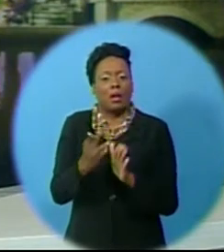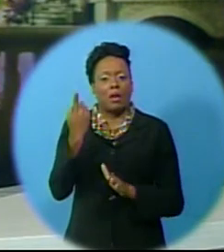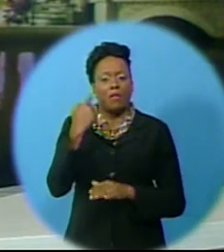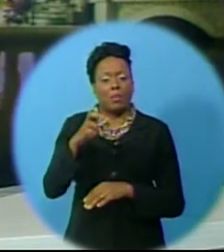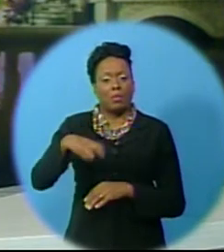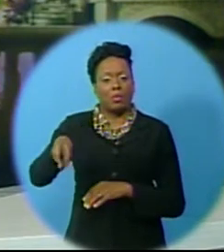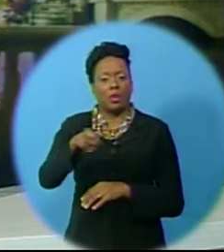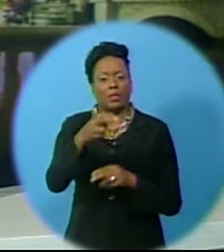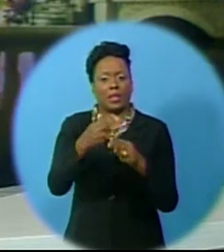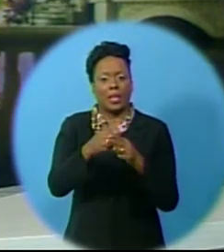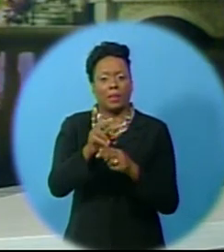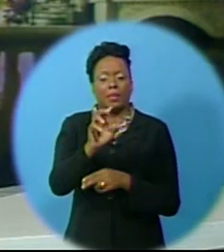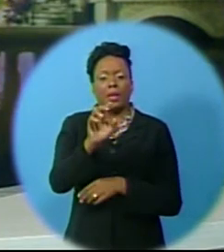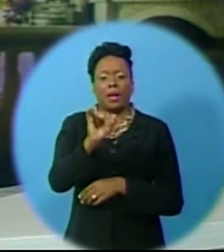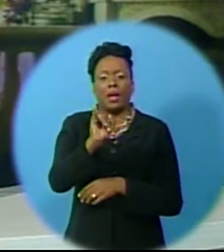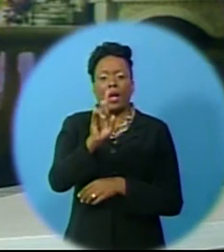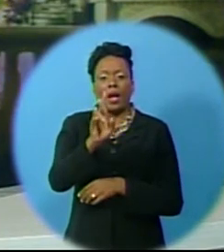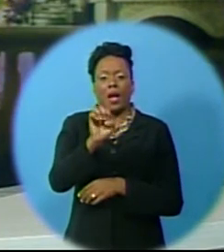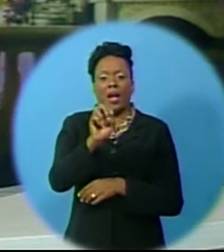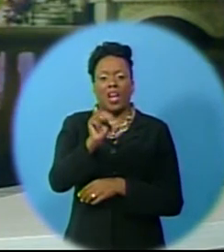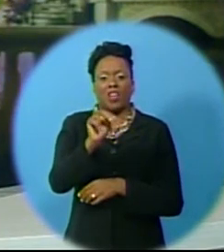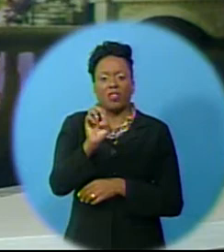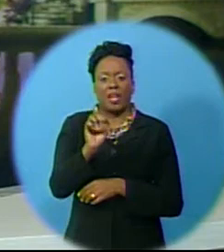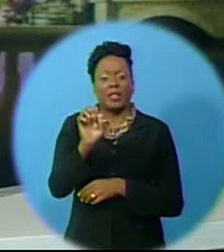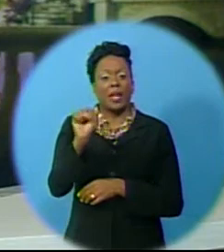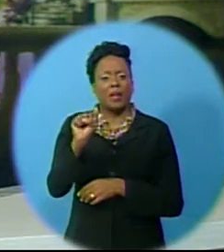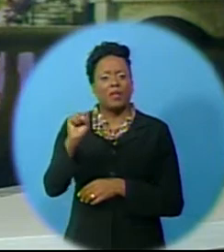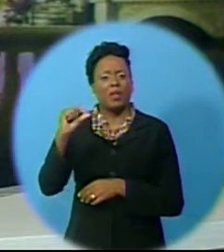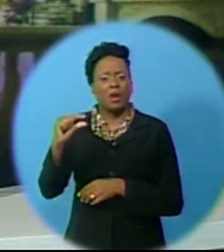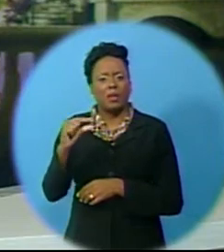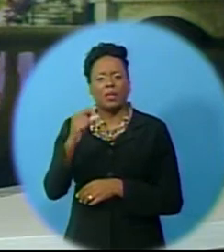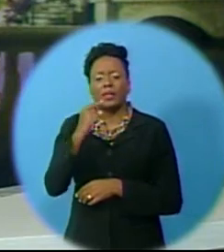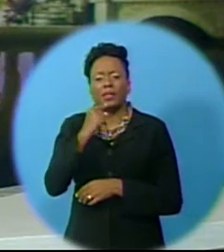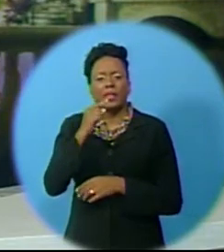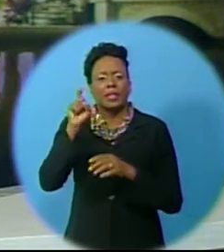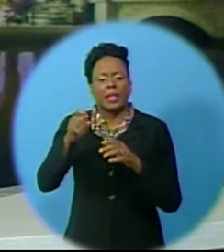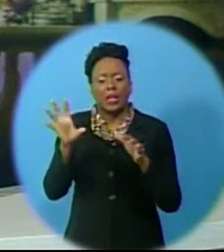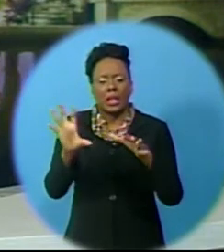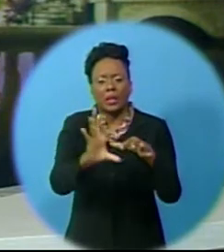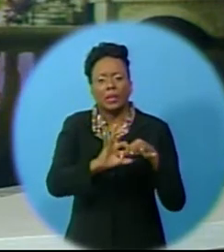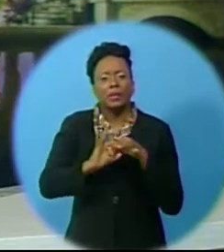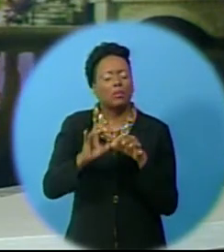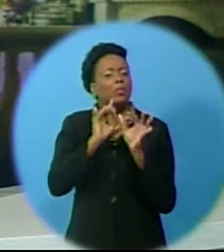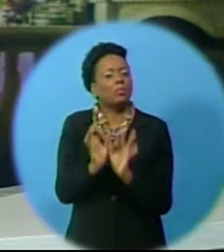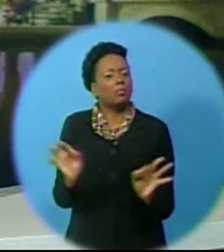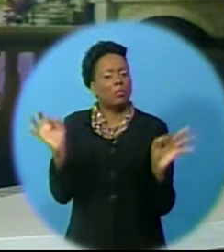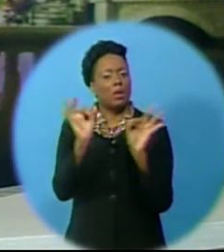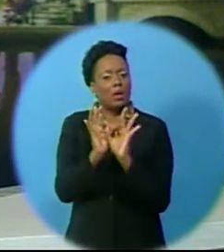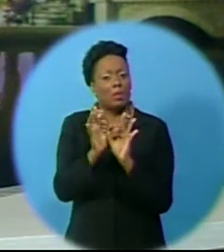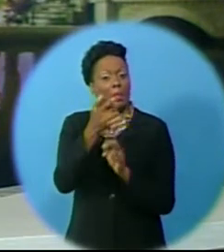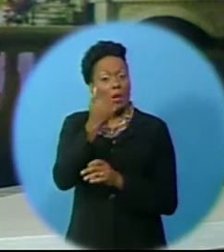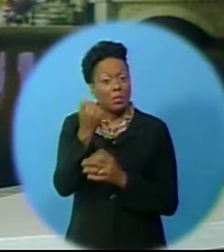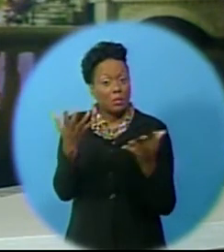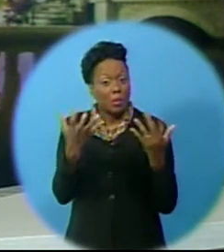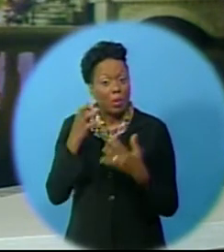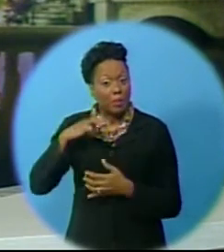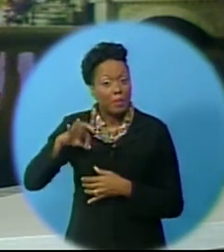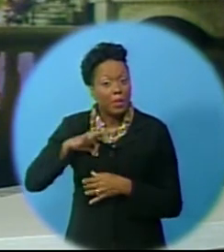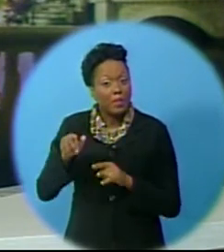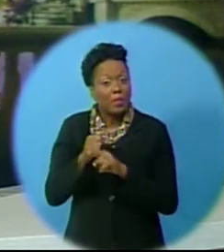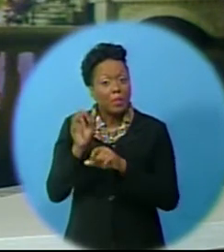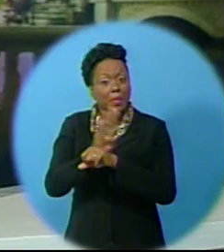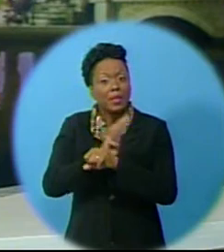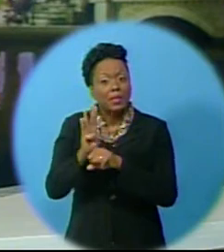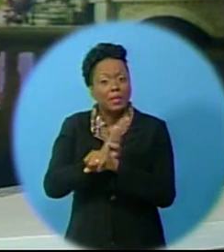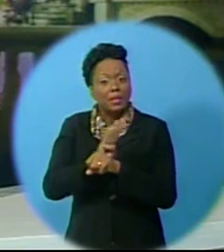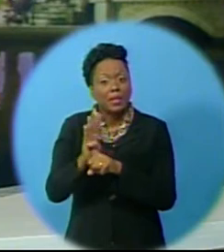existing cooperatives need to be more effective. She says this will be a critical requirement if owners expect to benefit from the influx of